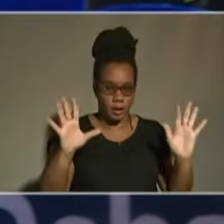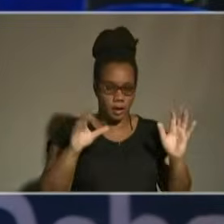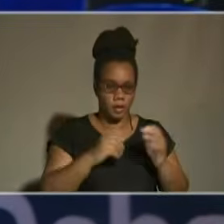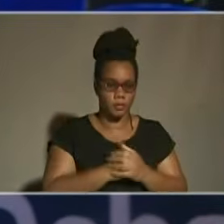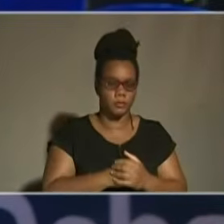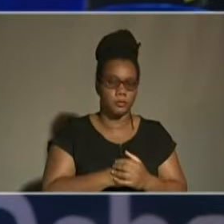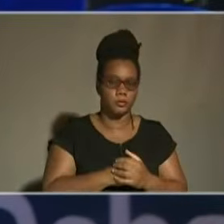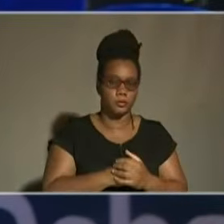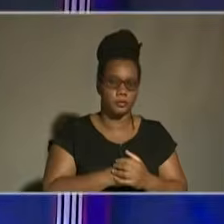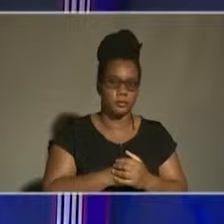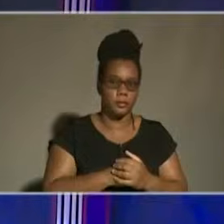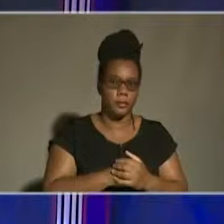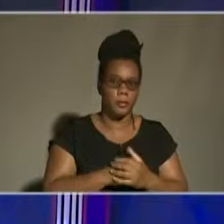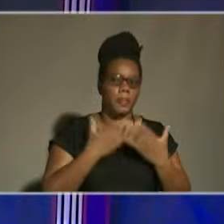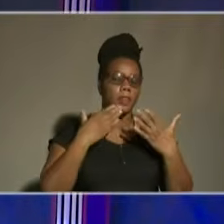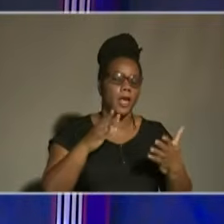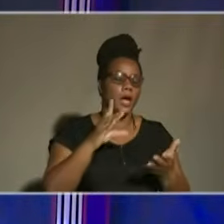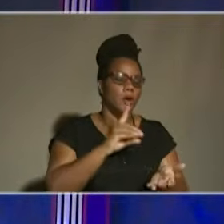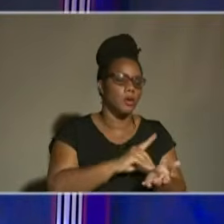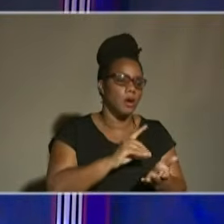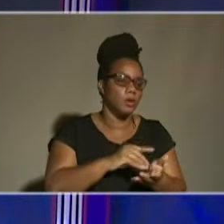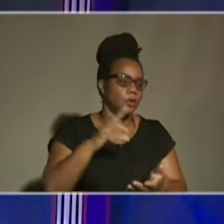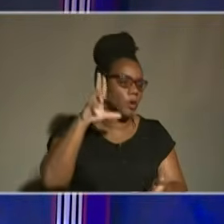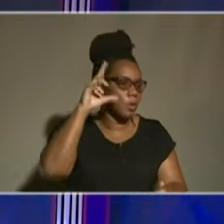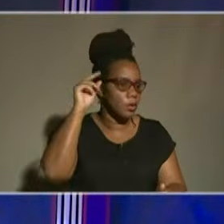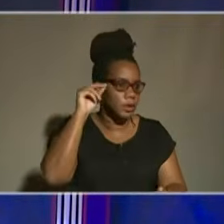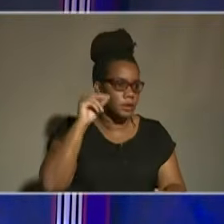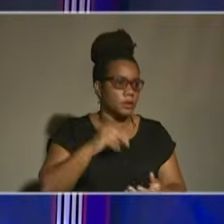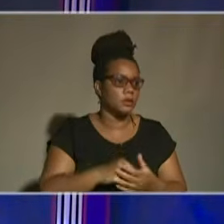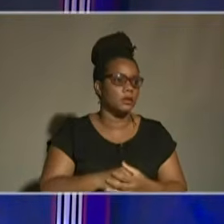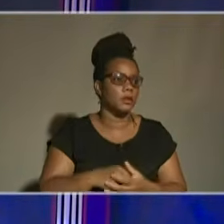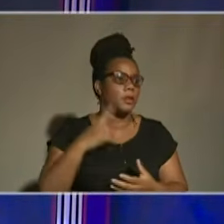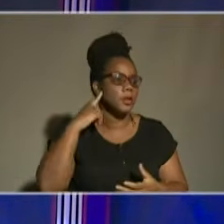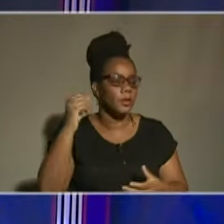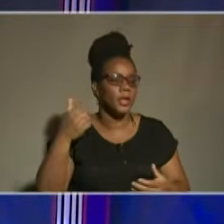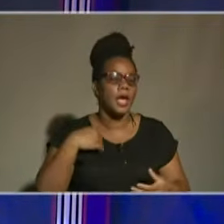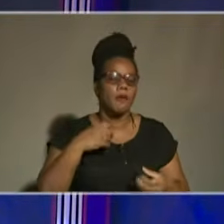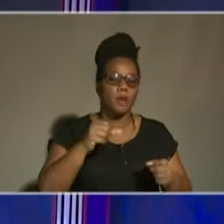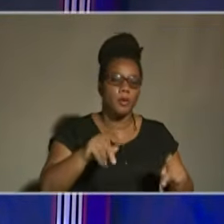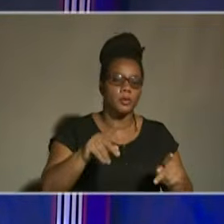Thank you, Dr. Holness. Mr. Golding has the opportunity to respond.